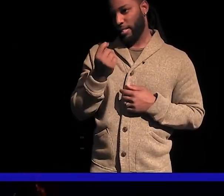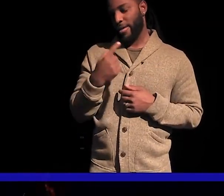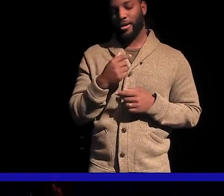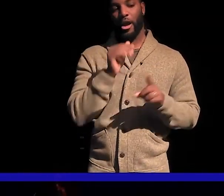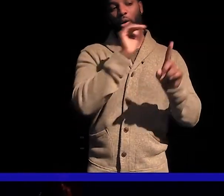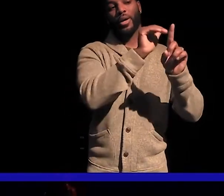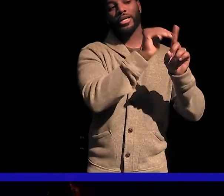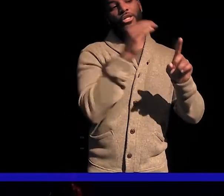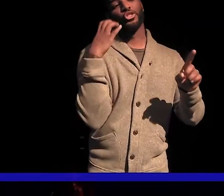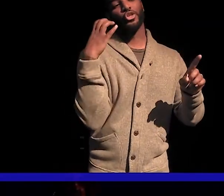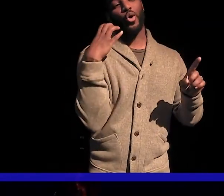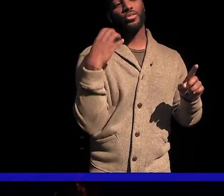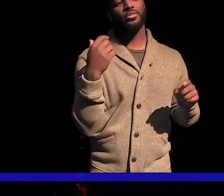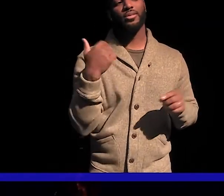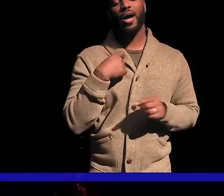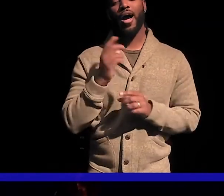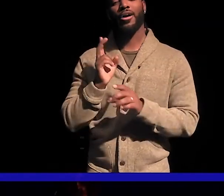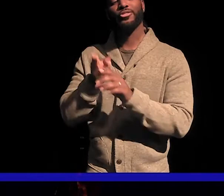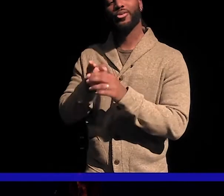joke.